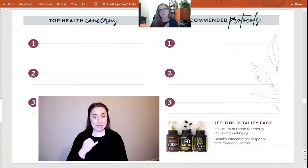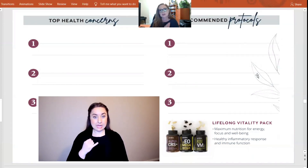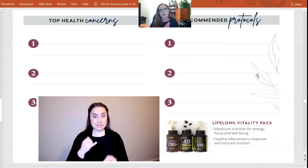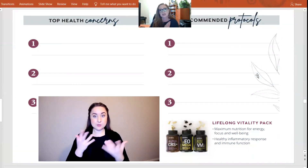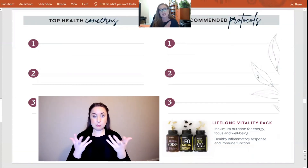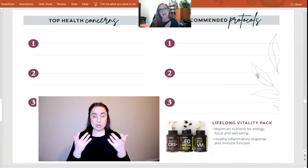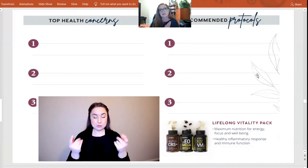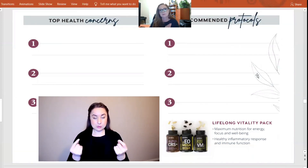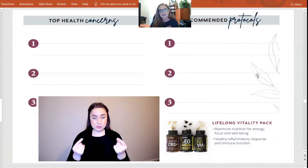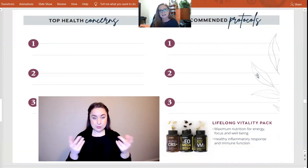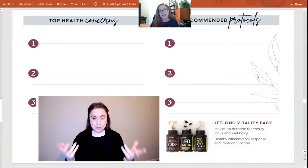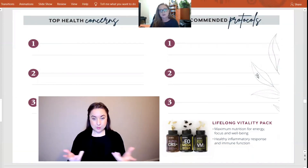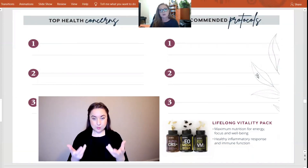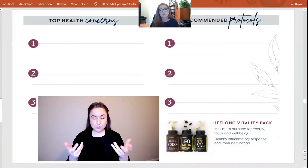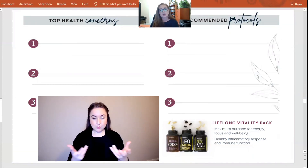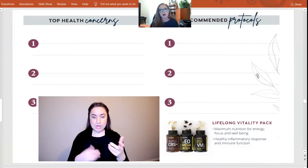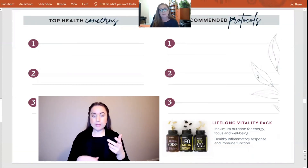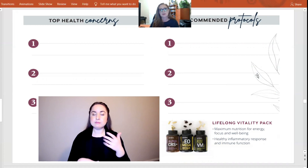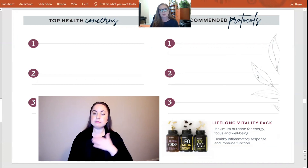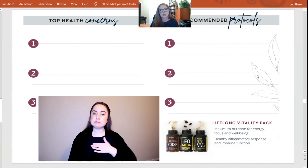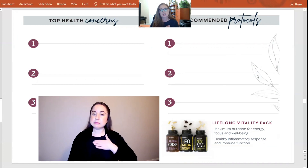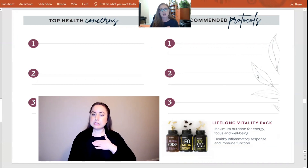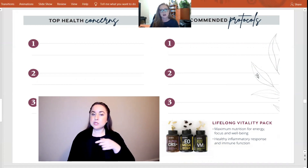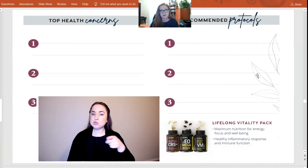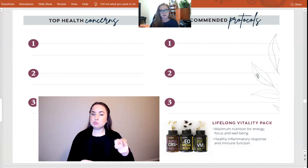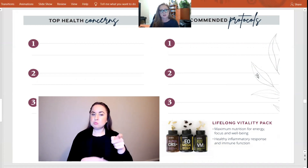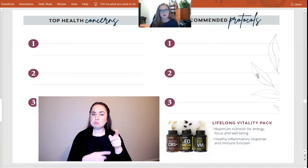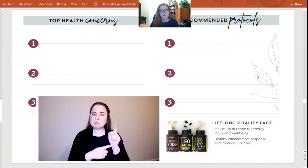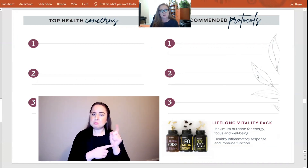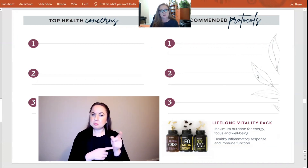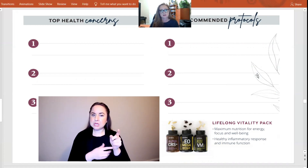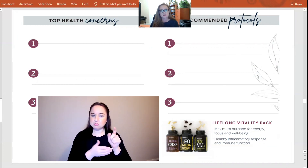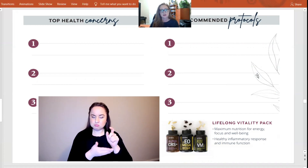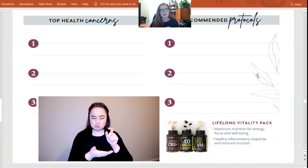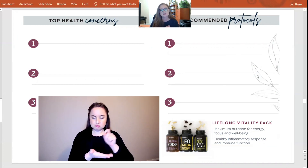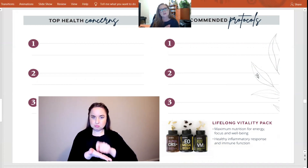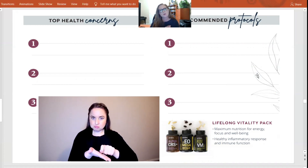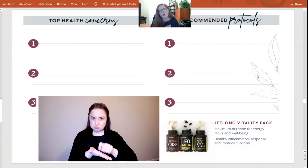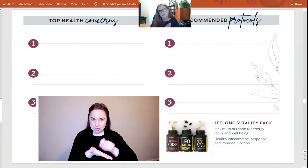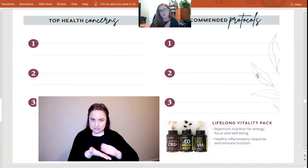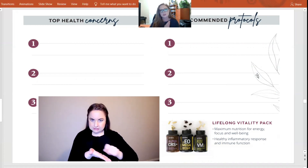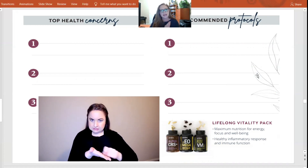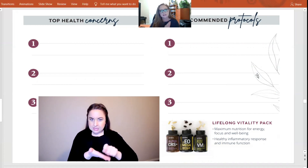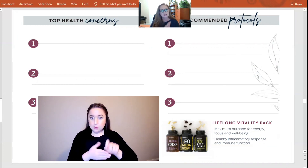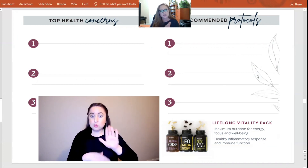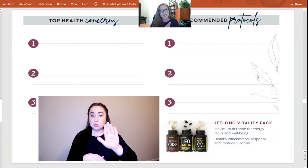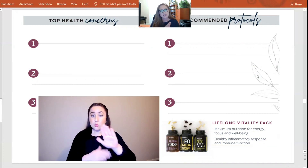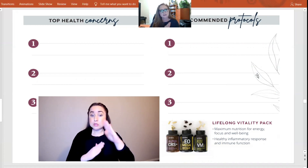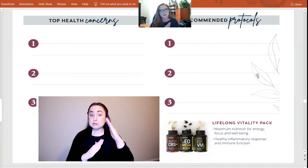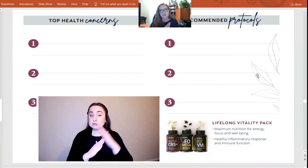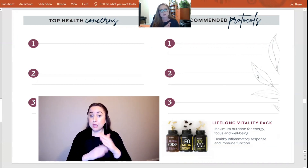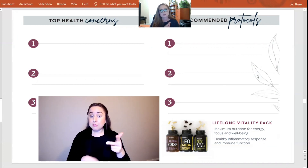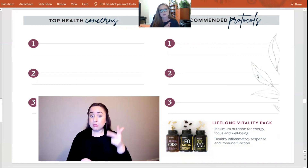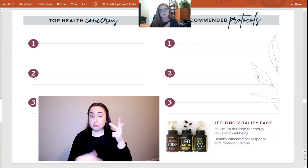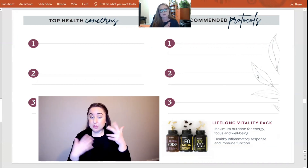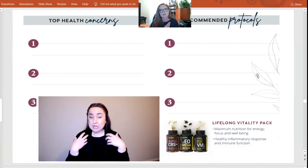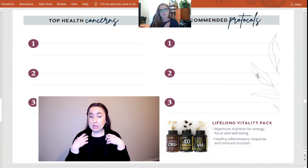moment and write down your top three health concerns. So what would you like to change?